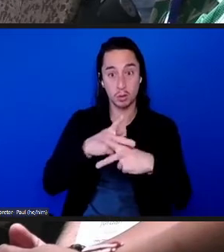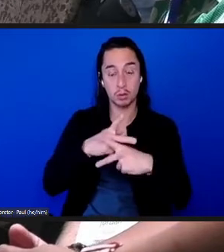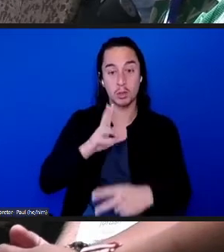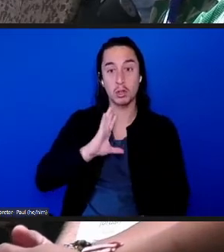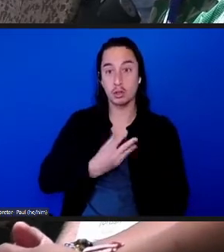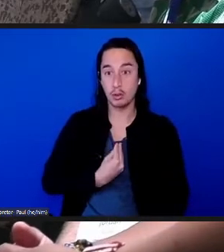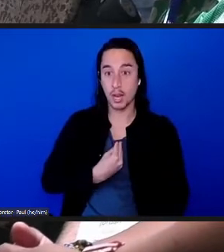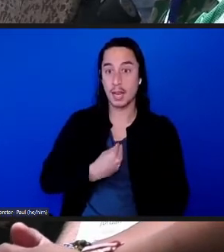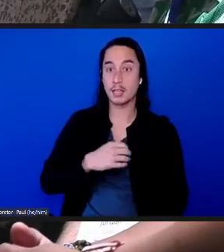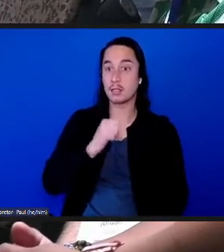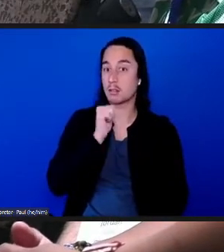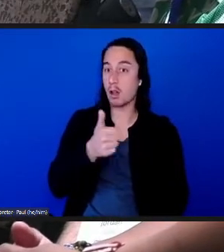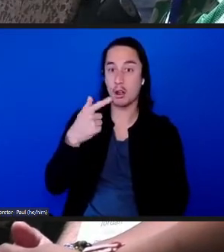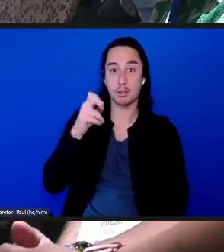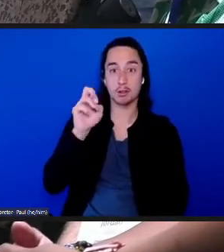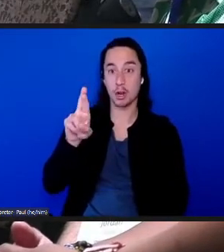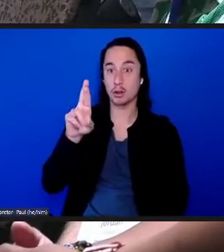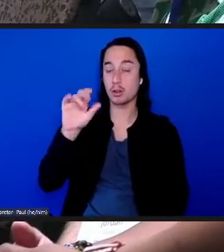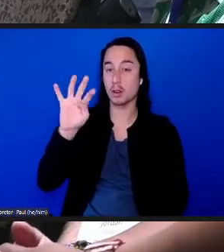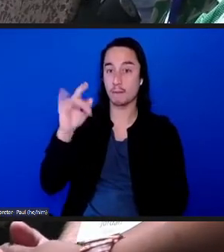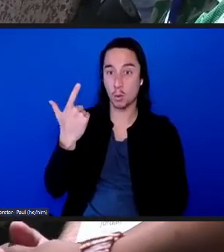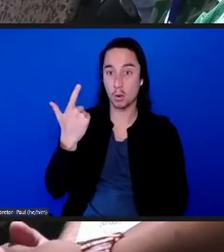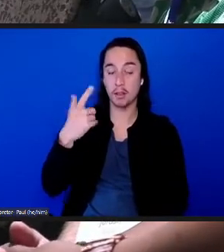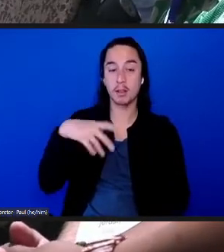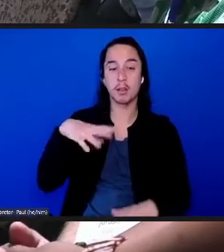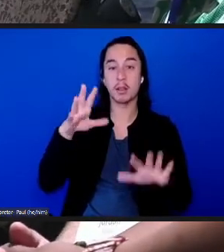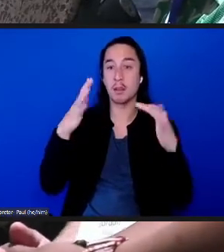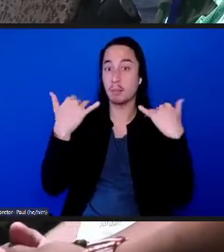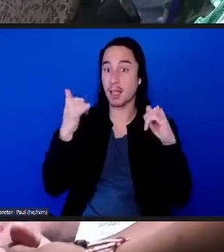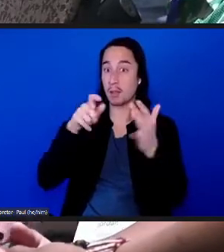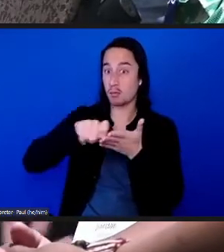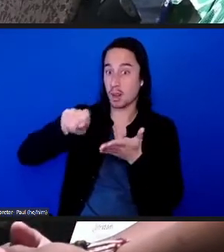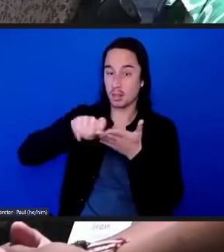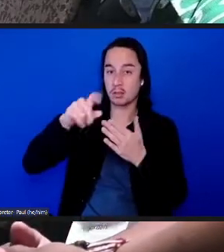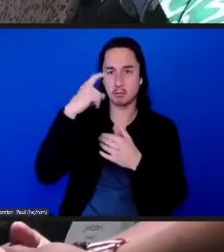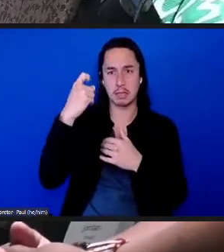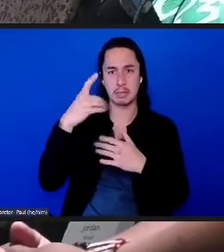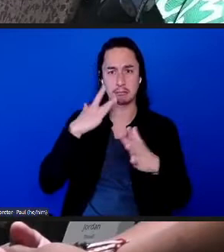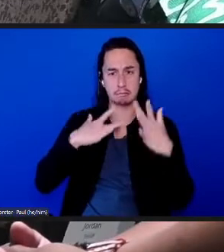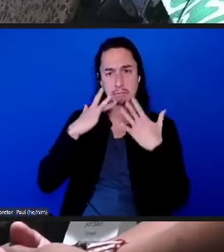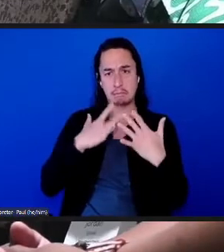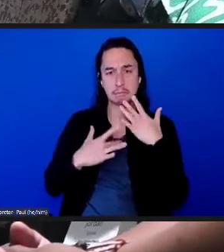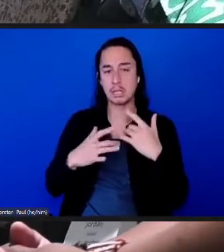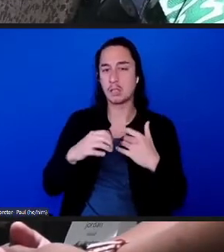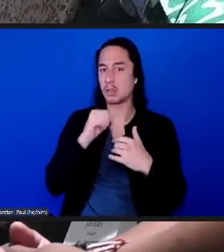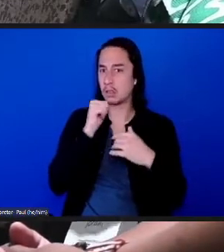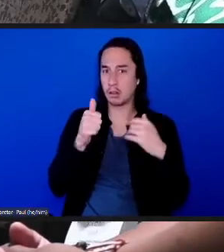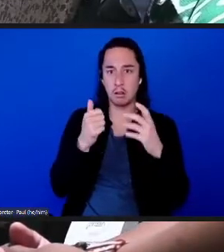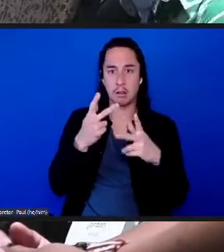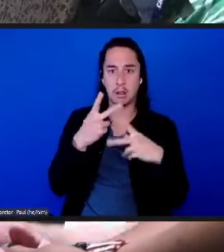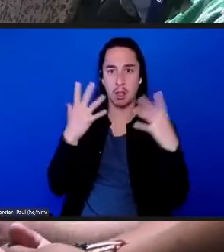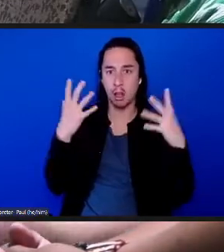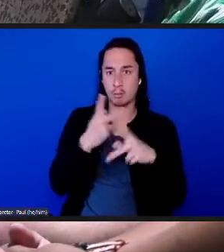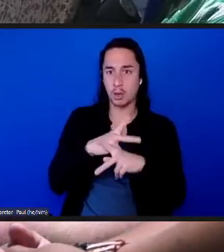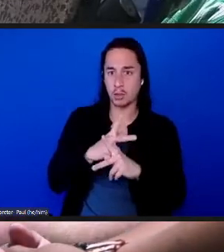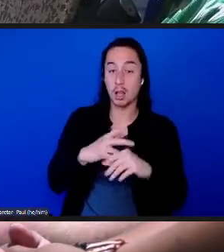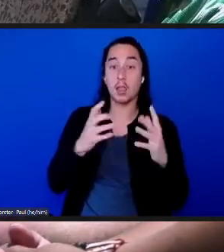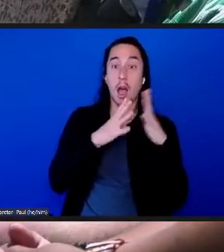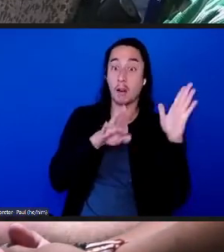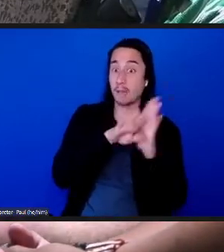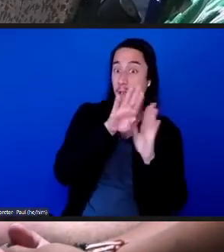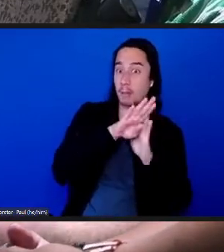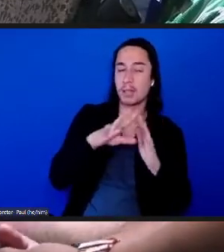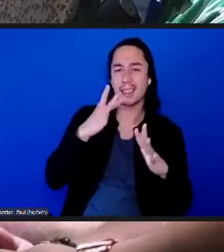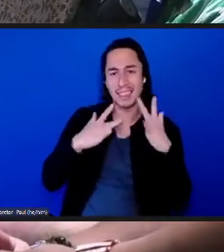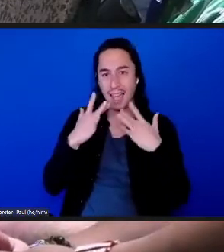trans, non-gender conforming playwrights, because there seemed to be such a lack of production, a lot of development, lack of